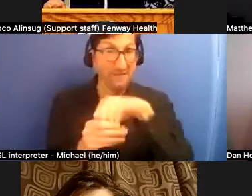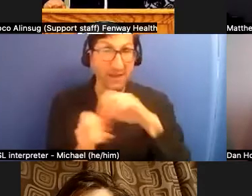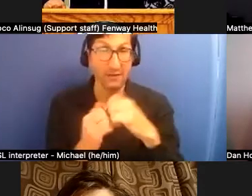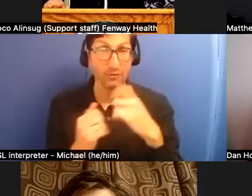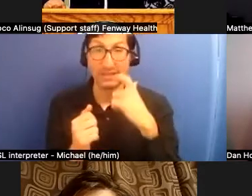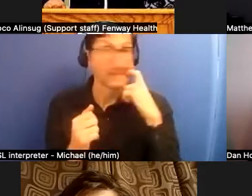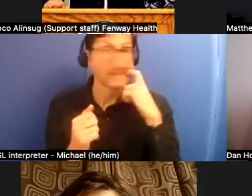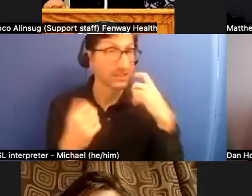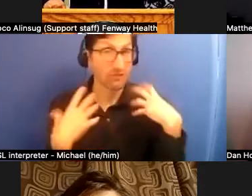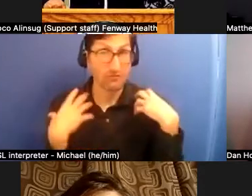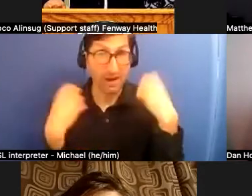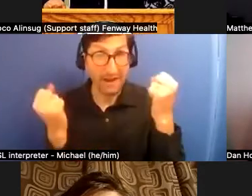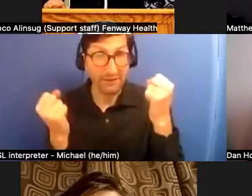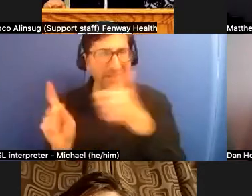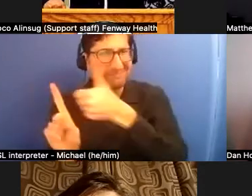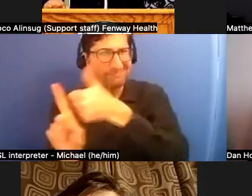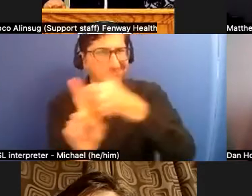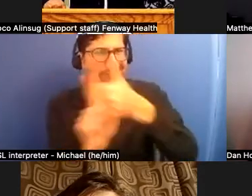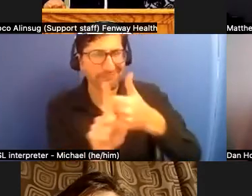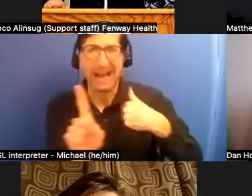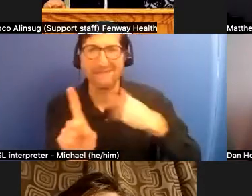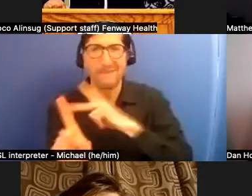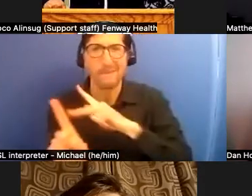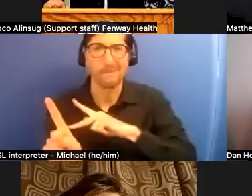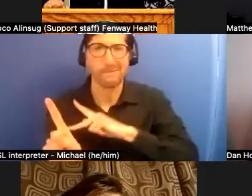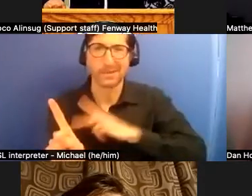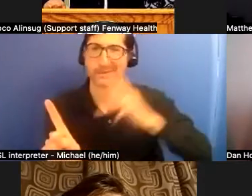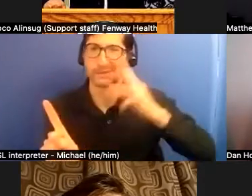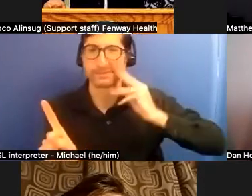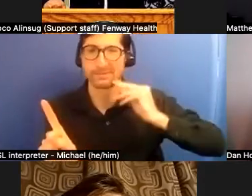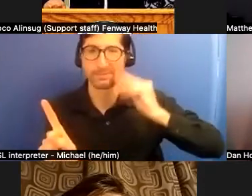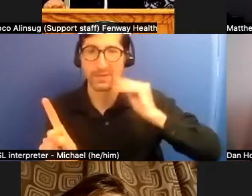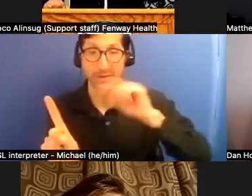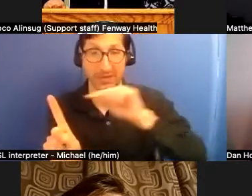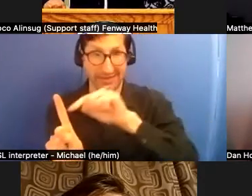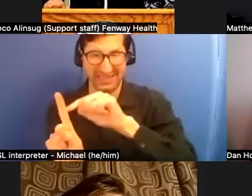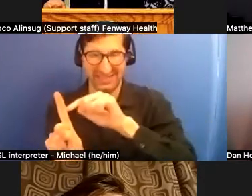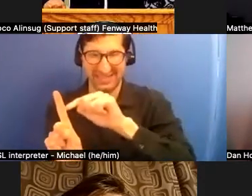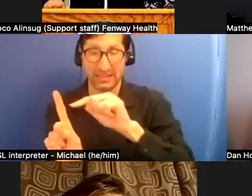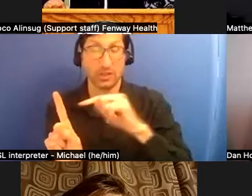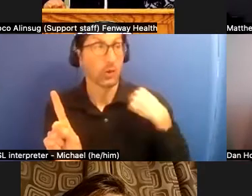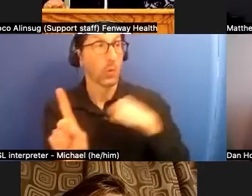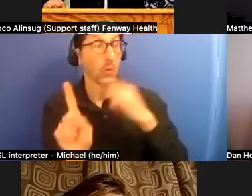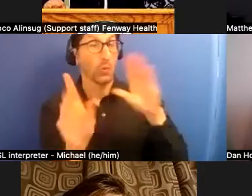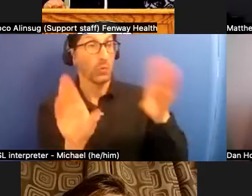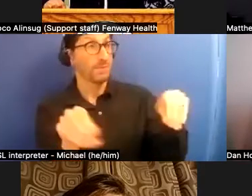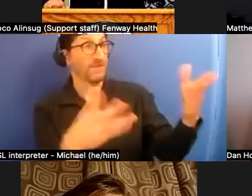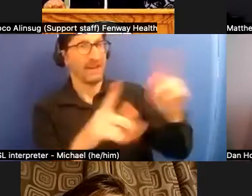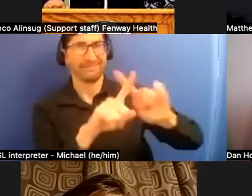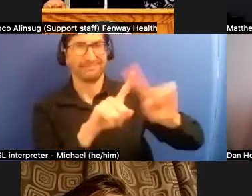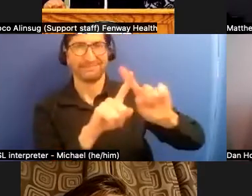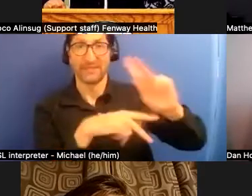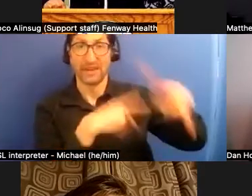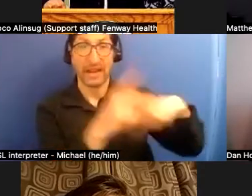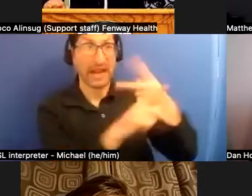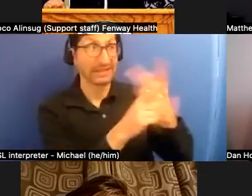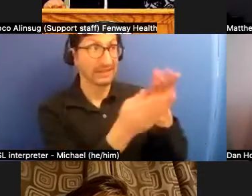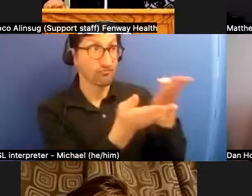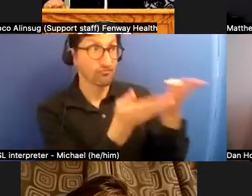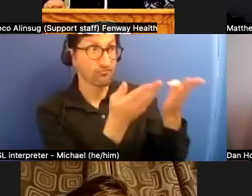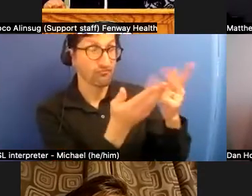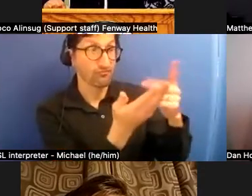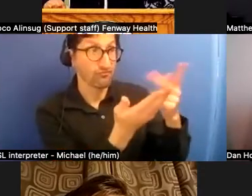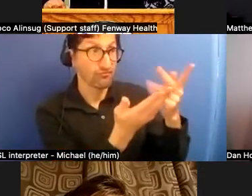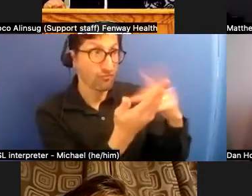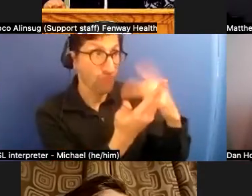and recovery. And by providing, you know, different types of programs, it allows people to give back, to be of service to other